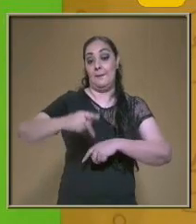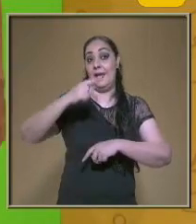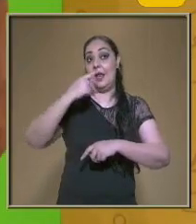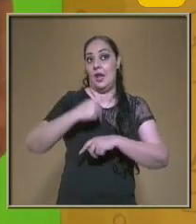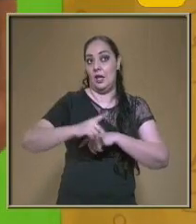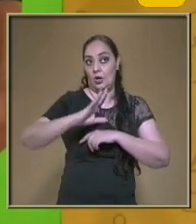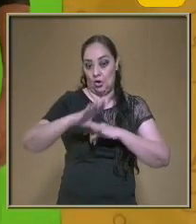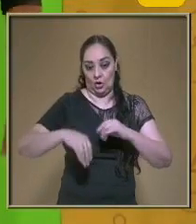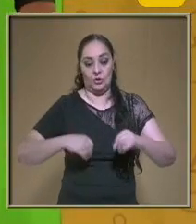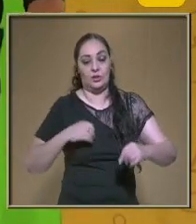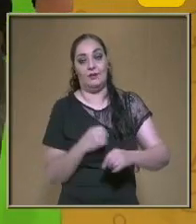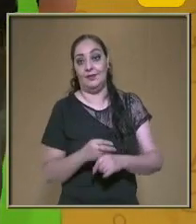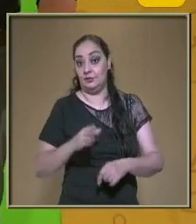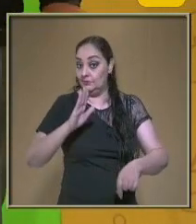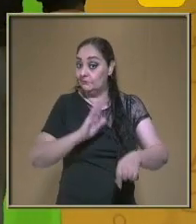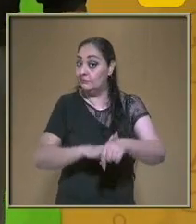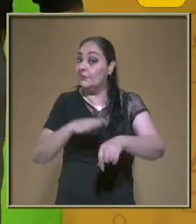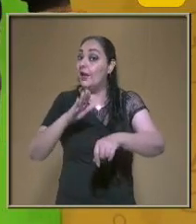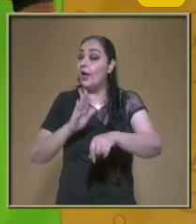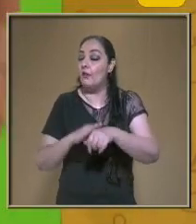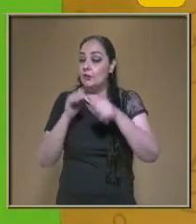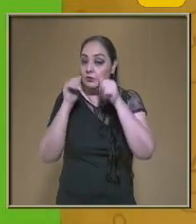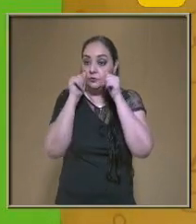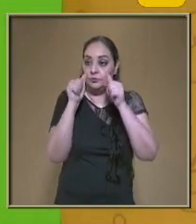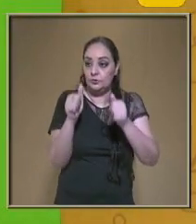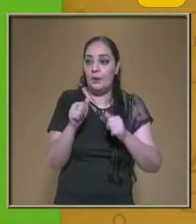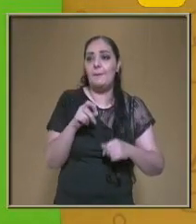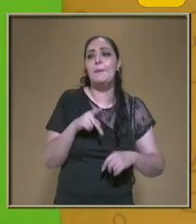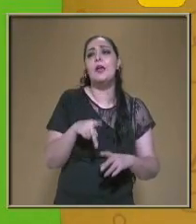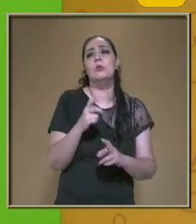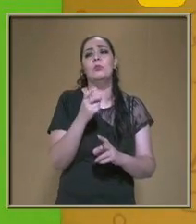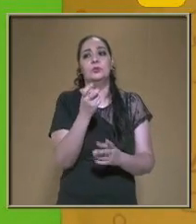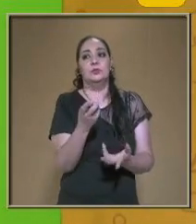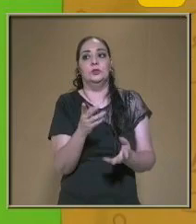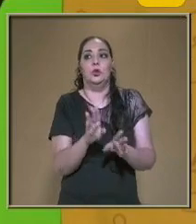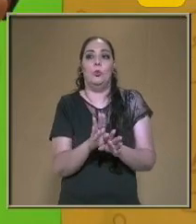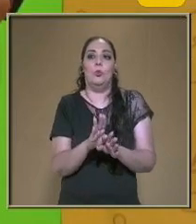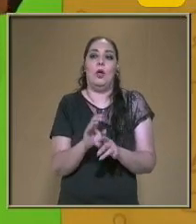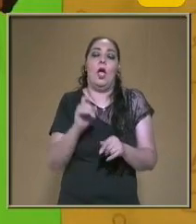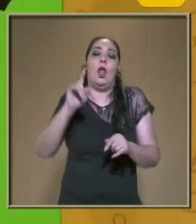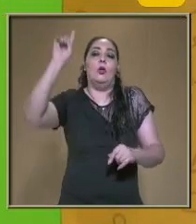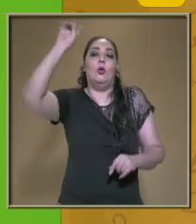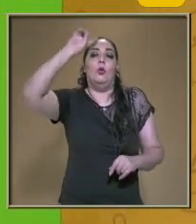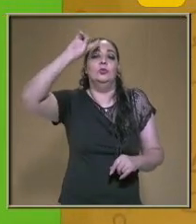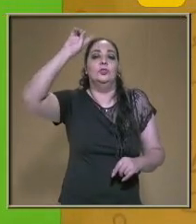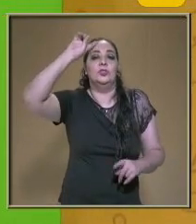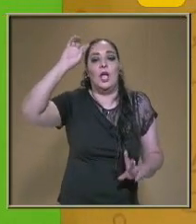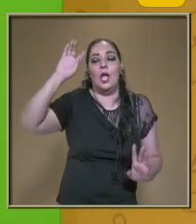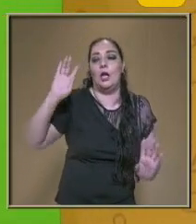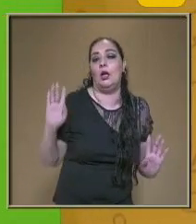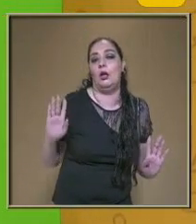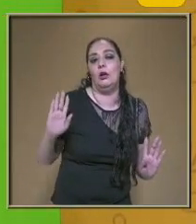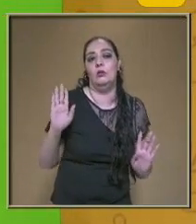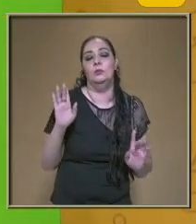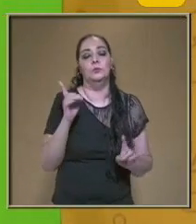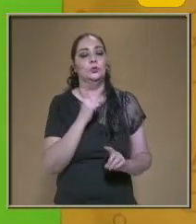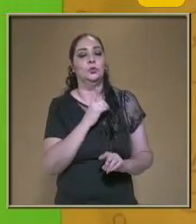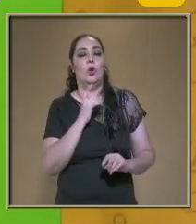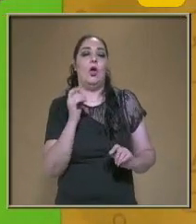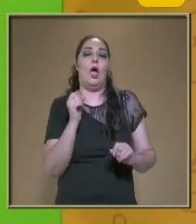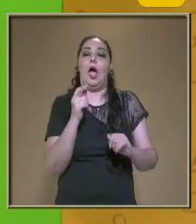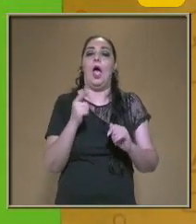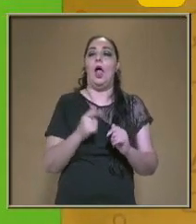time, alarm, okay? But this is optional, this is just a recommendation, this is just something to